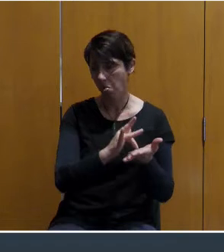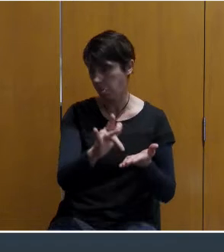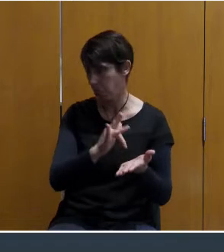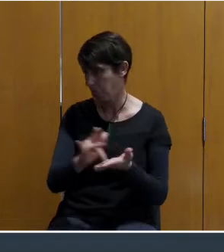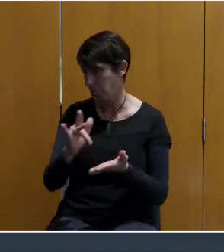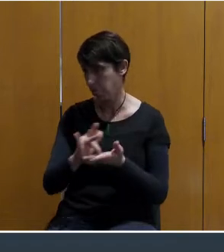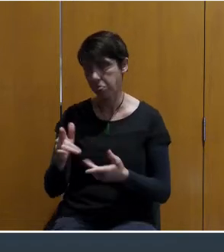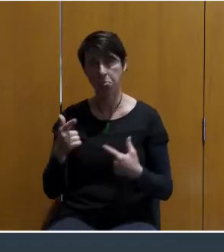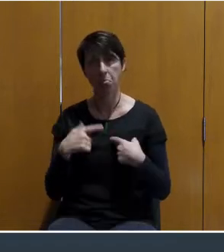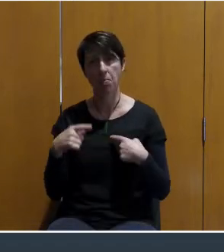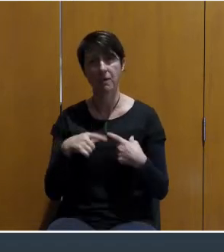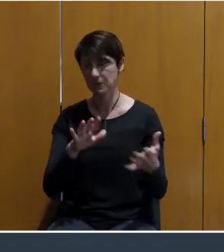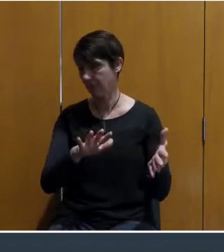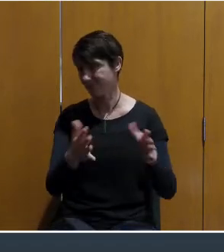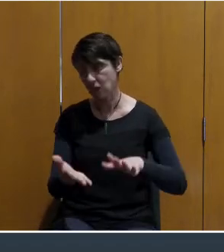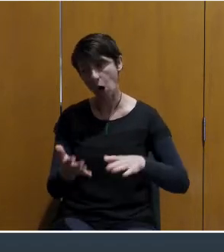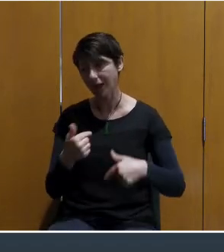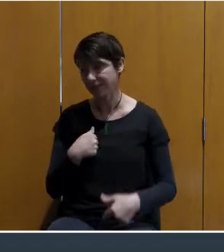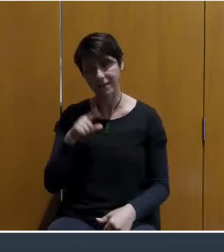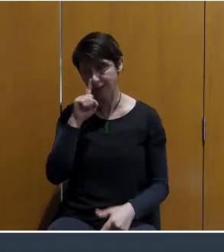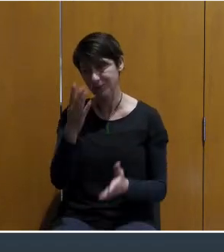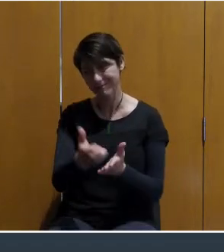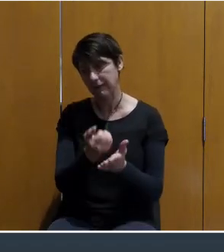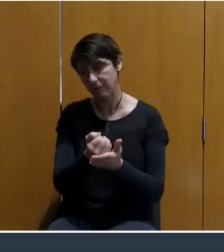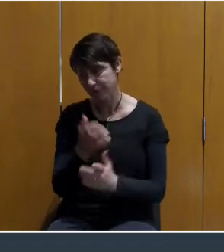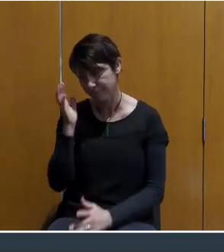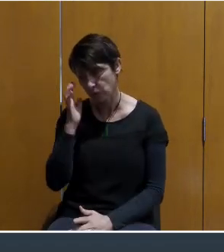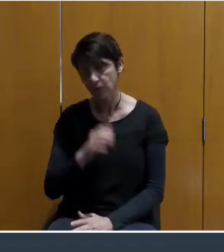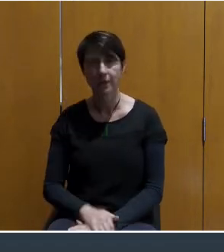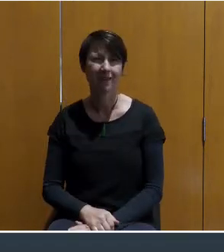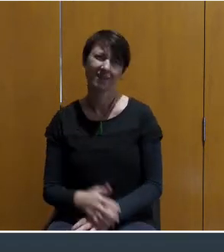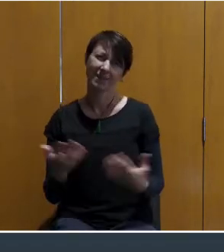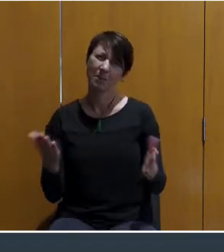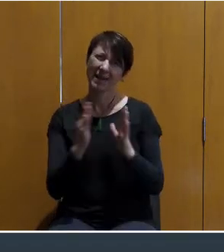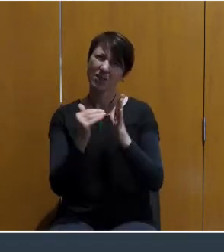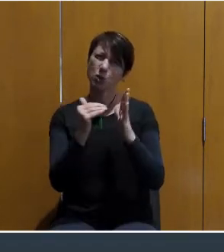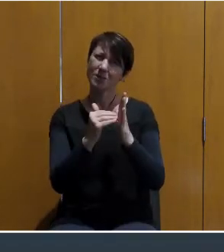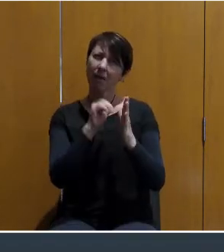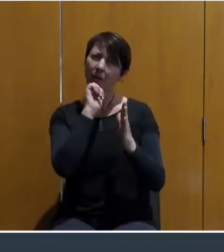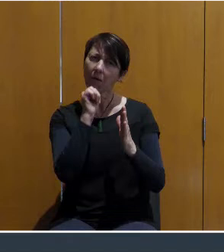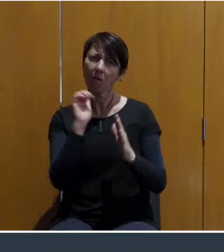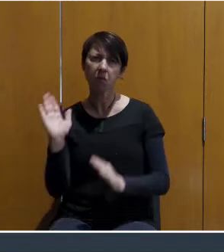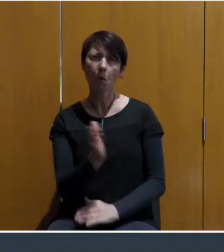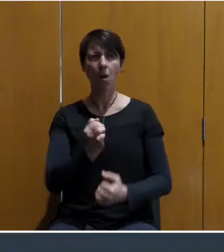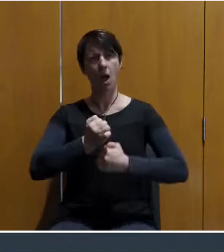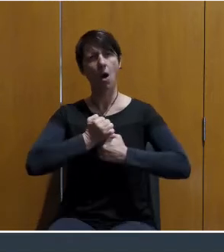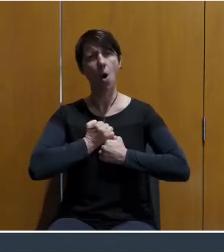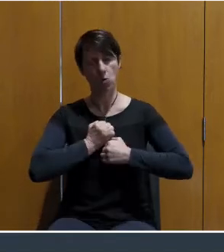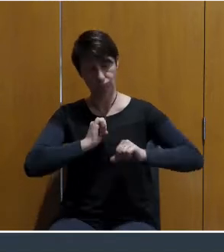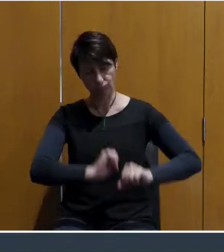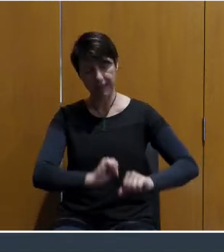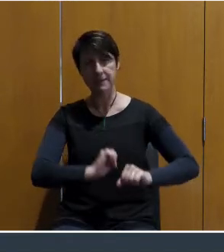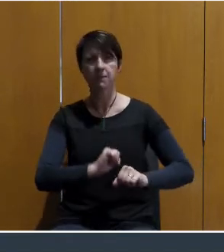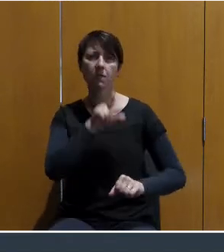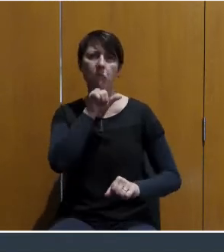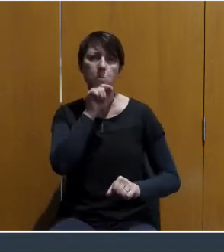I had the chance. What kind of place will New Zealand be if it only has the invasive, introduced species that are slowly taking over the